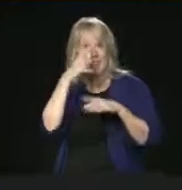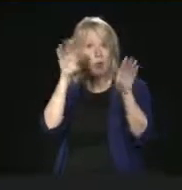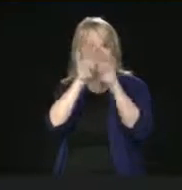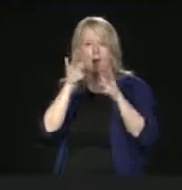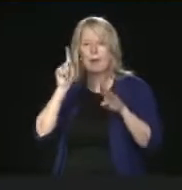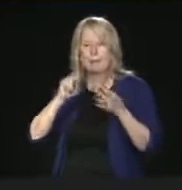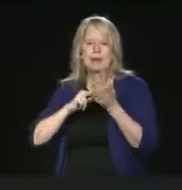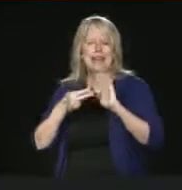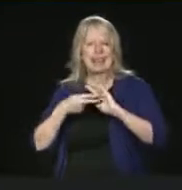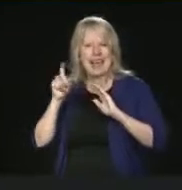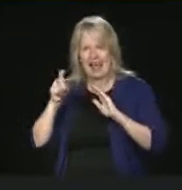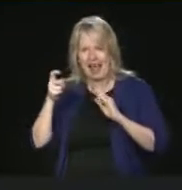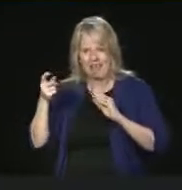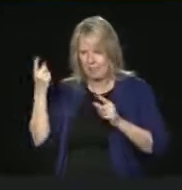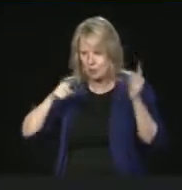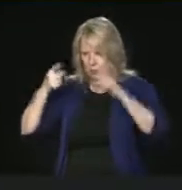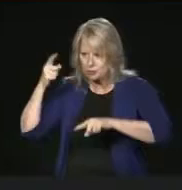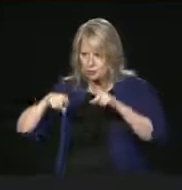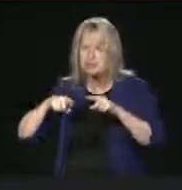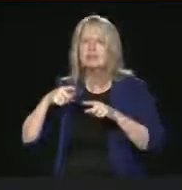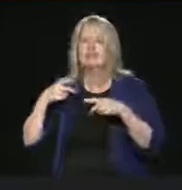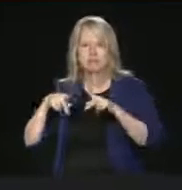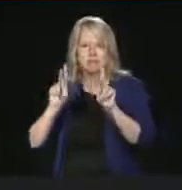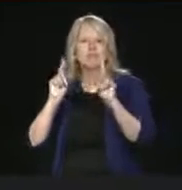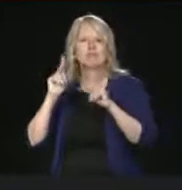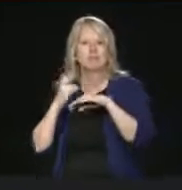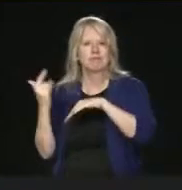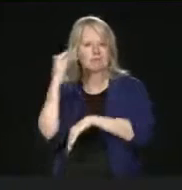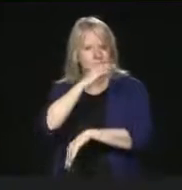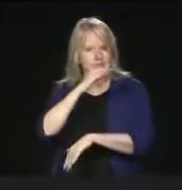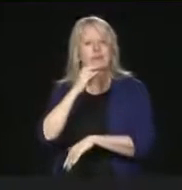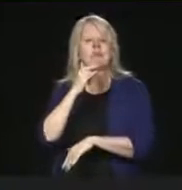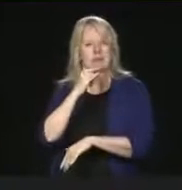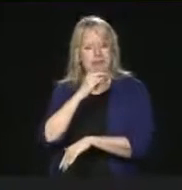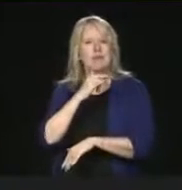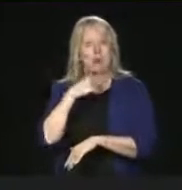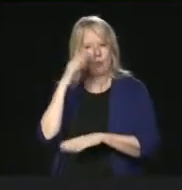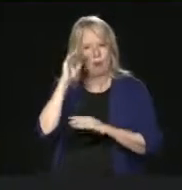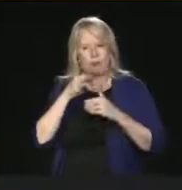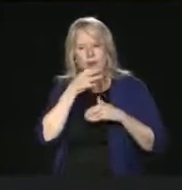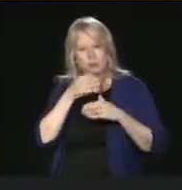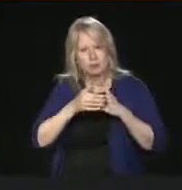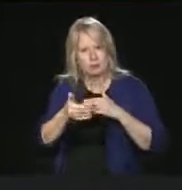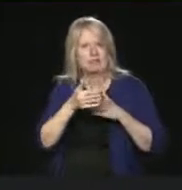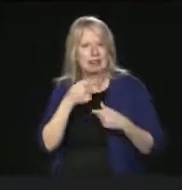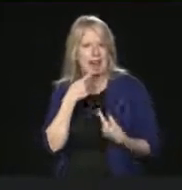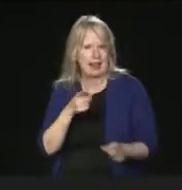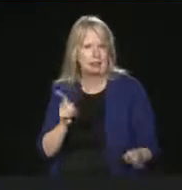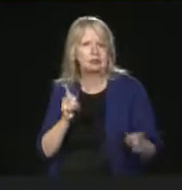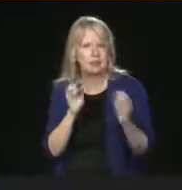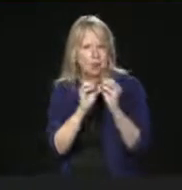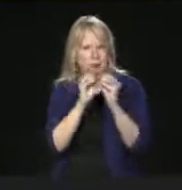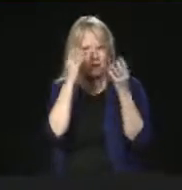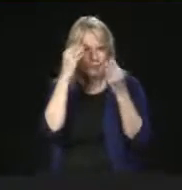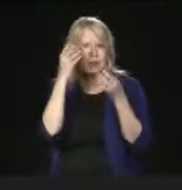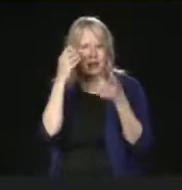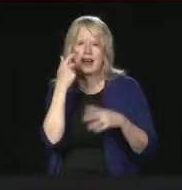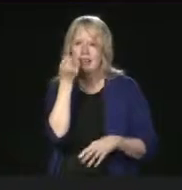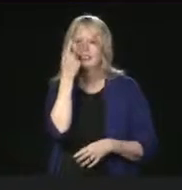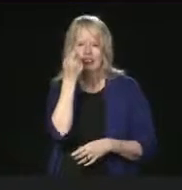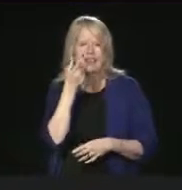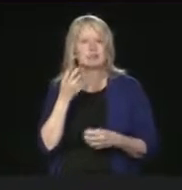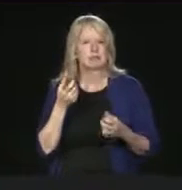permission in order to do that. And we are hopeful that we can make announcements on that very, very soon. I understand there are many Canadians